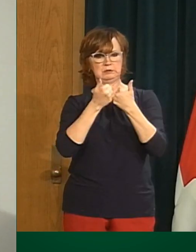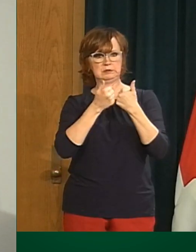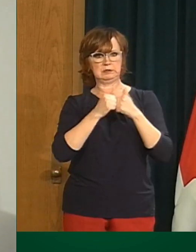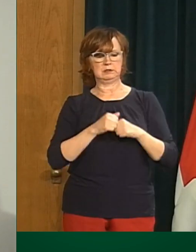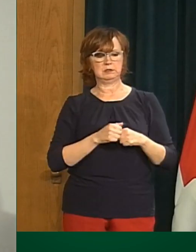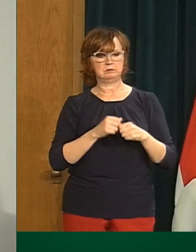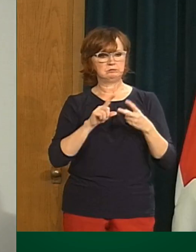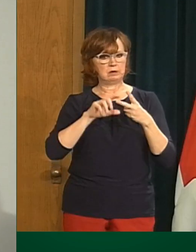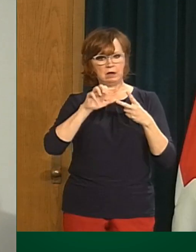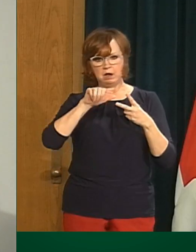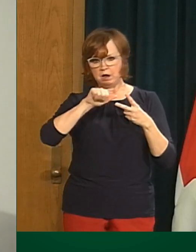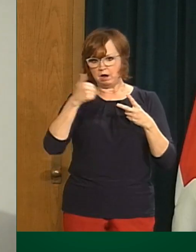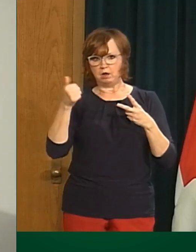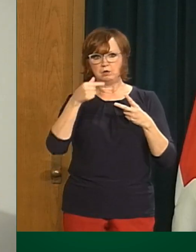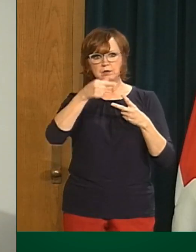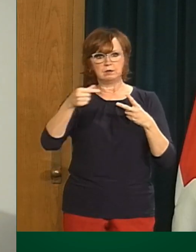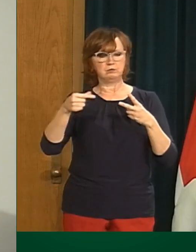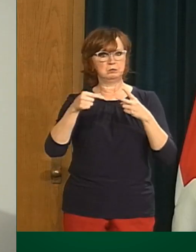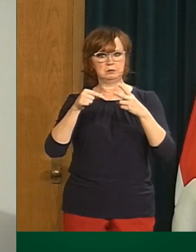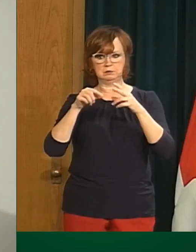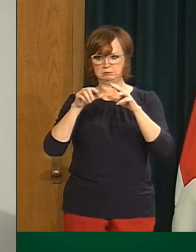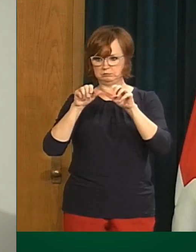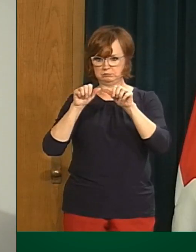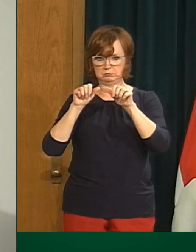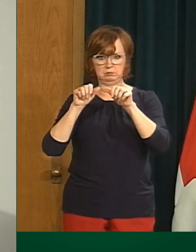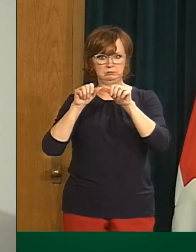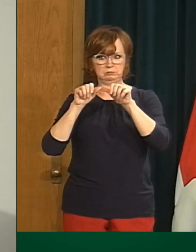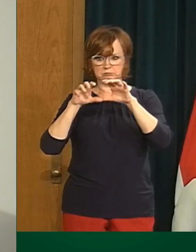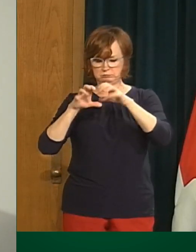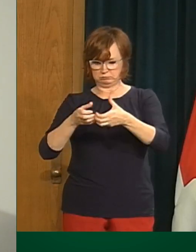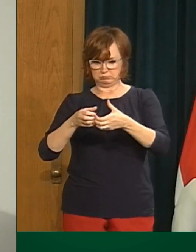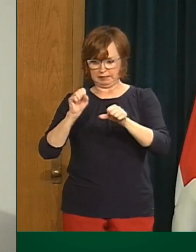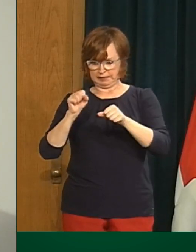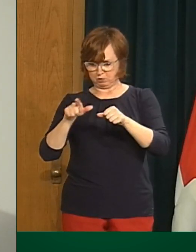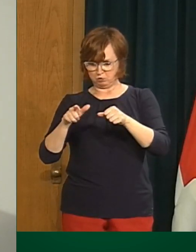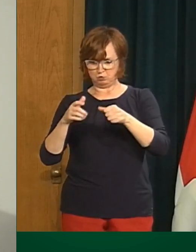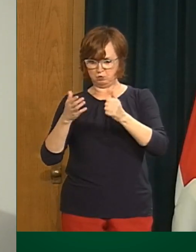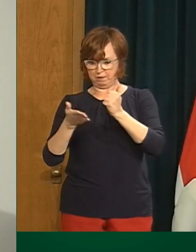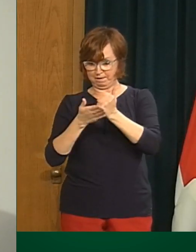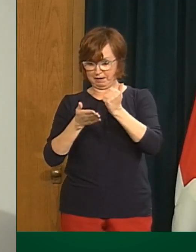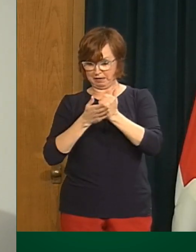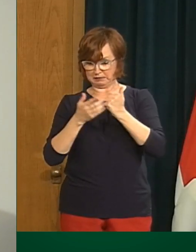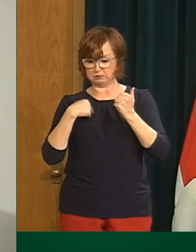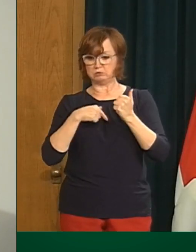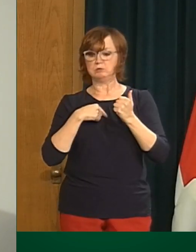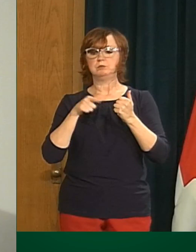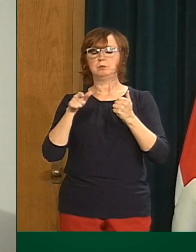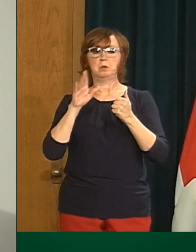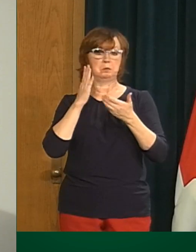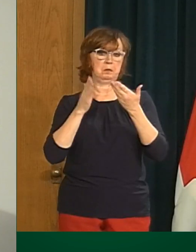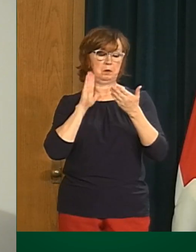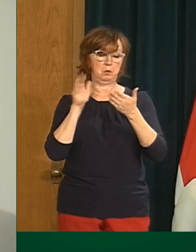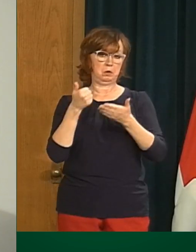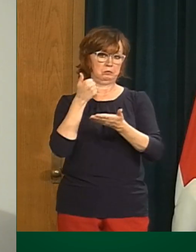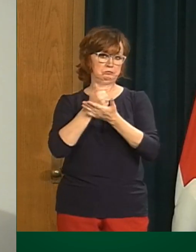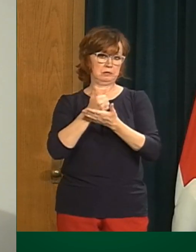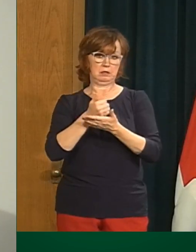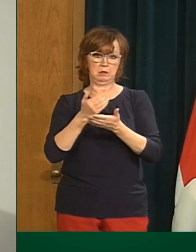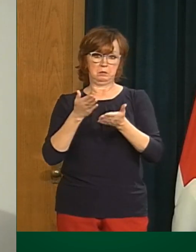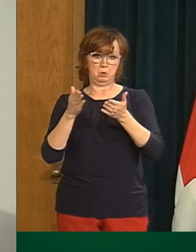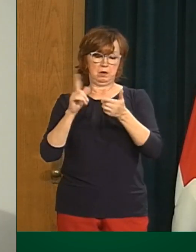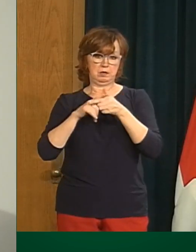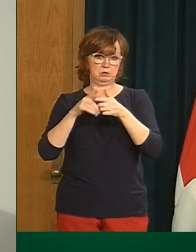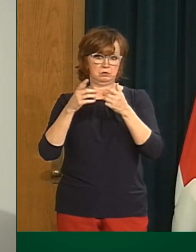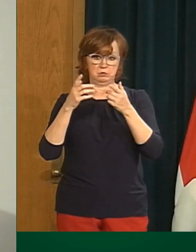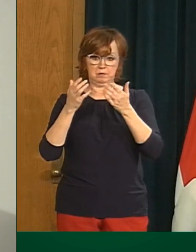government agencies may develop hubs to assist businesses in finding out which vendors are available to provide in Saskatchewan